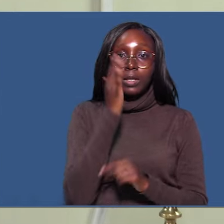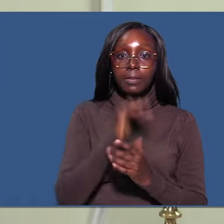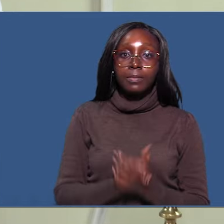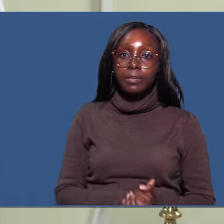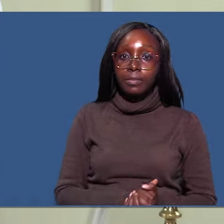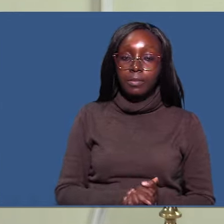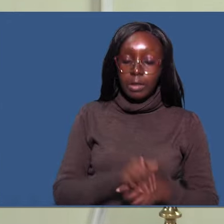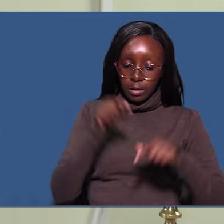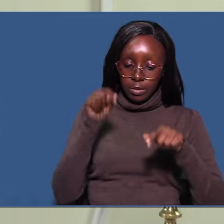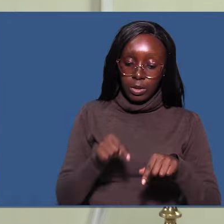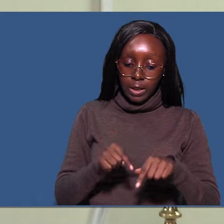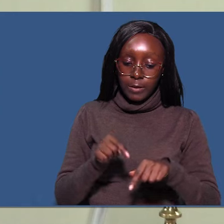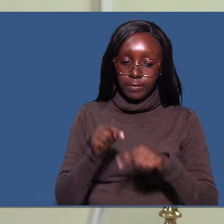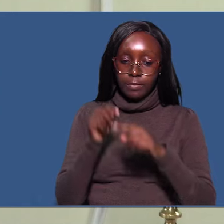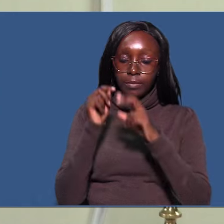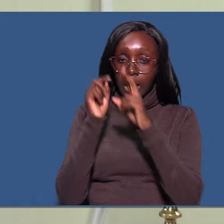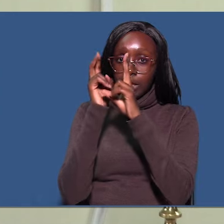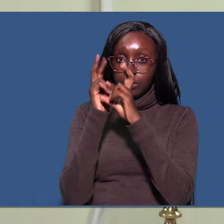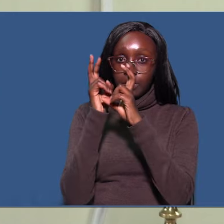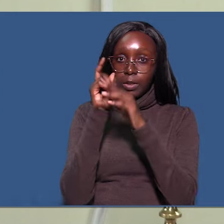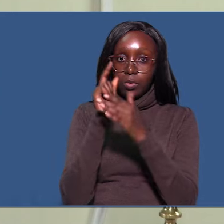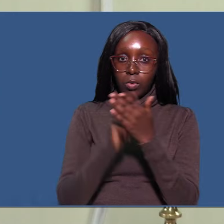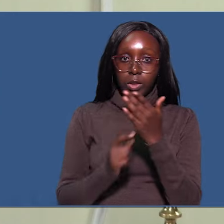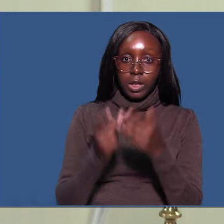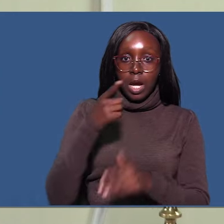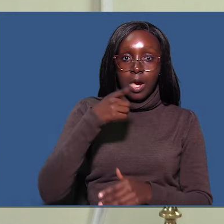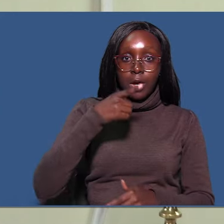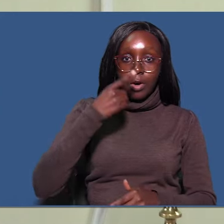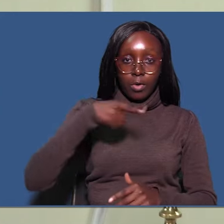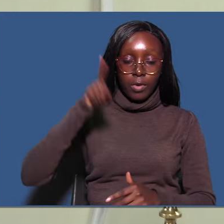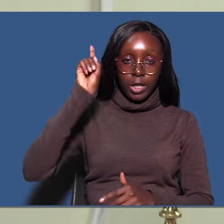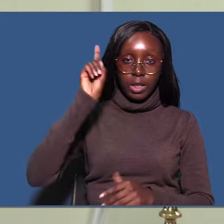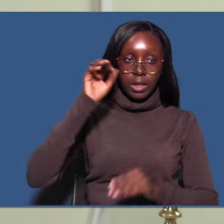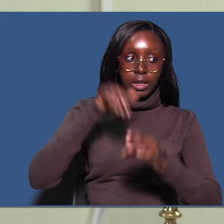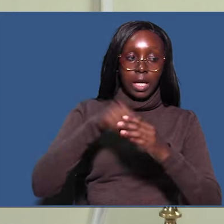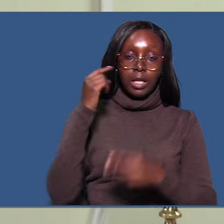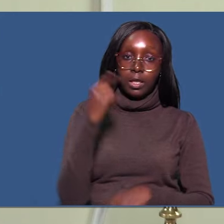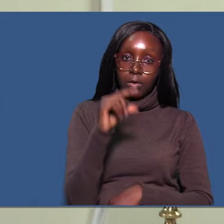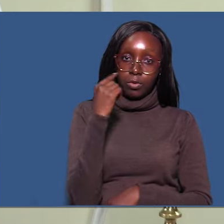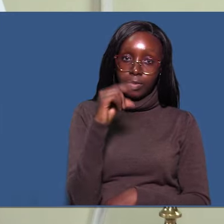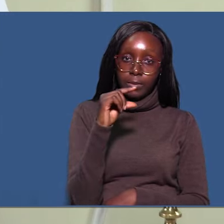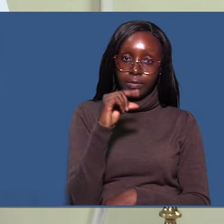Today we'll be looking at the subject righteousness in the gospel.